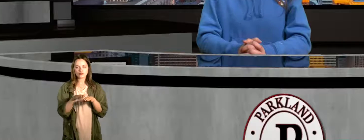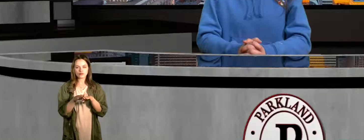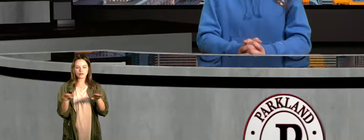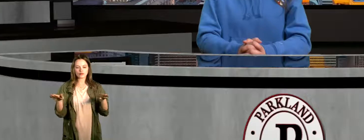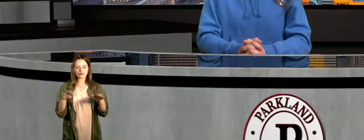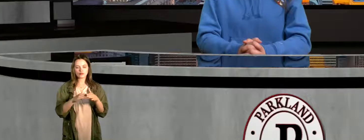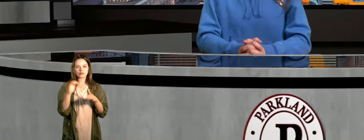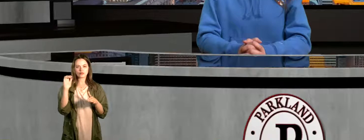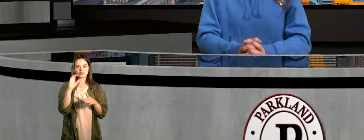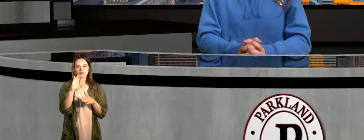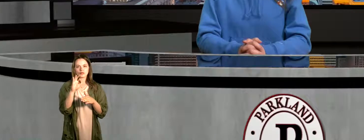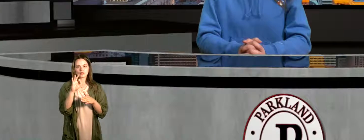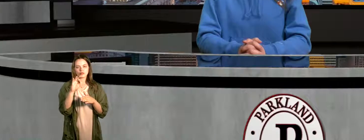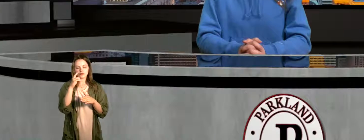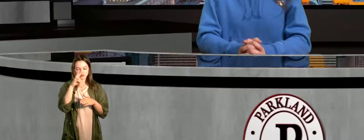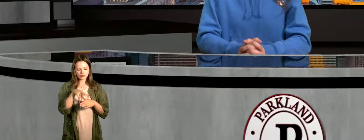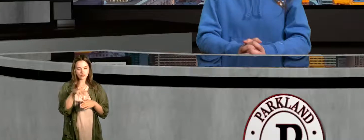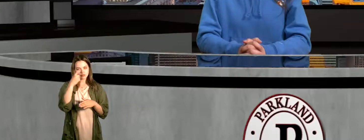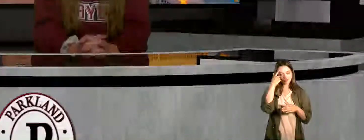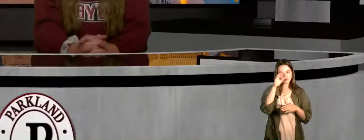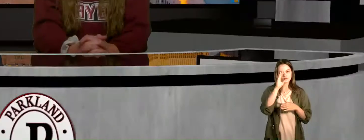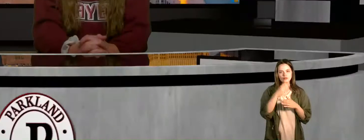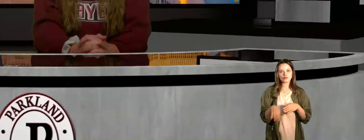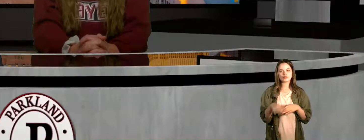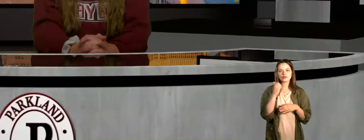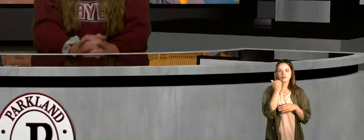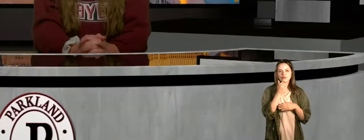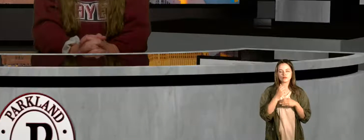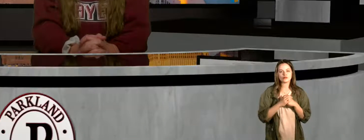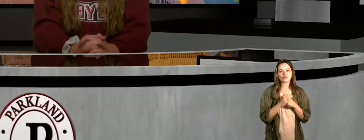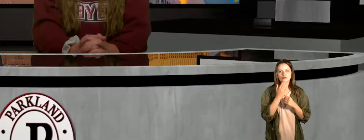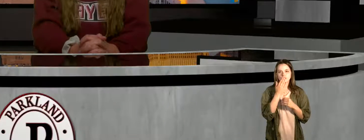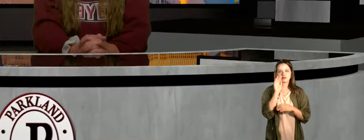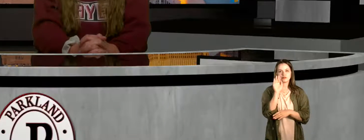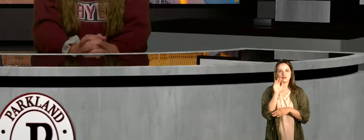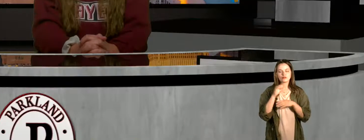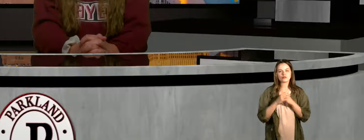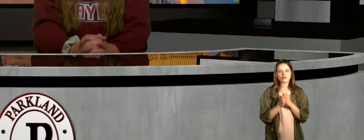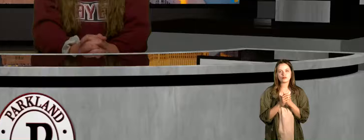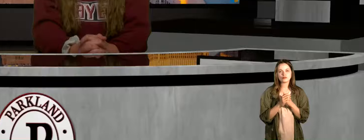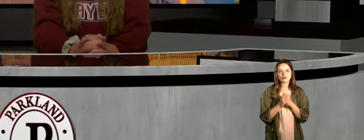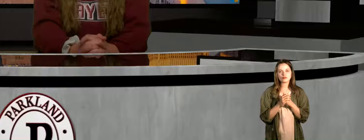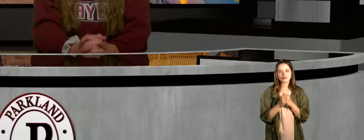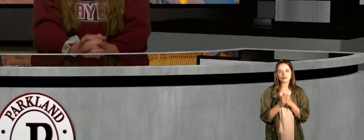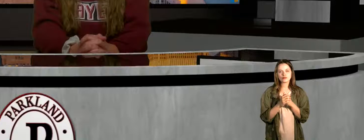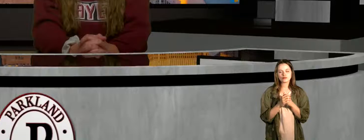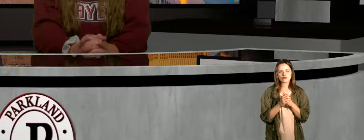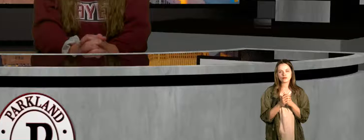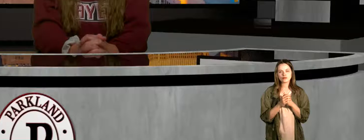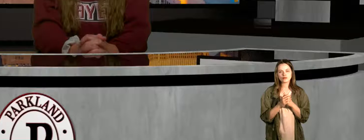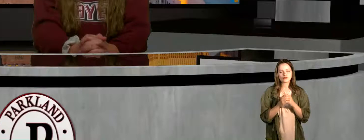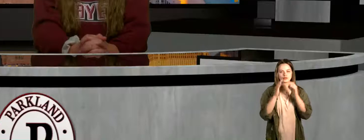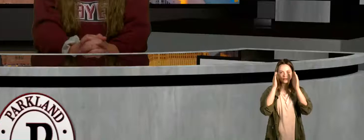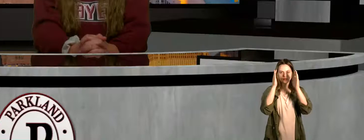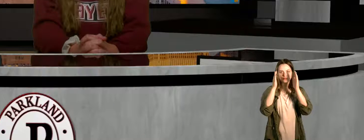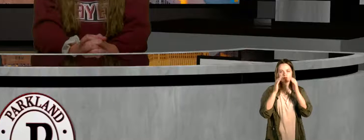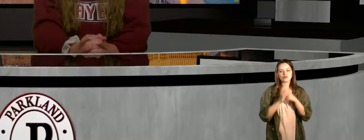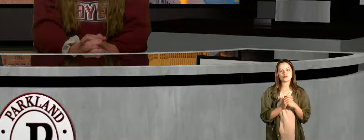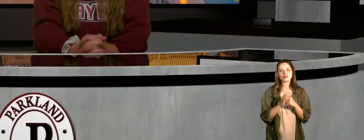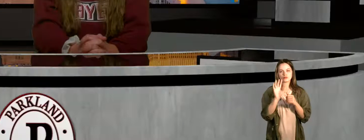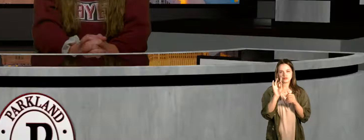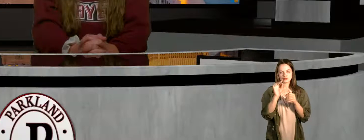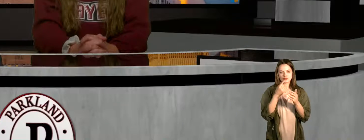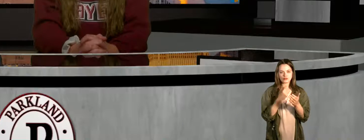outside the CAF. Please check the table for your lost item. Good afternoon, everyone. I'm Mallory Cope. Also, attention 8th grade tour